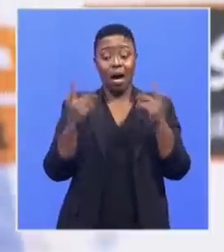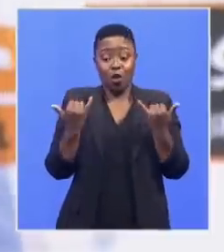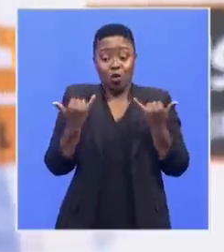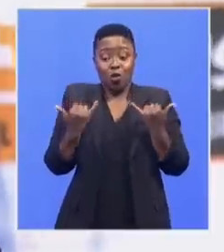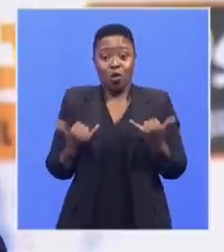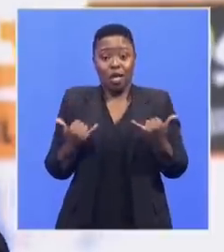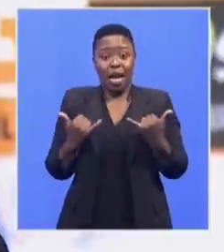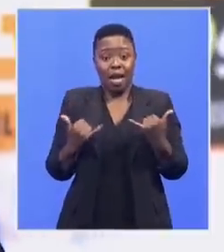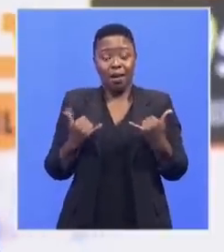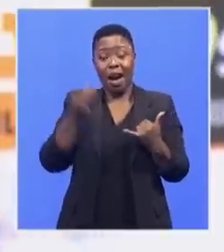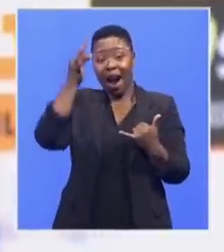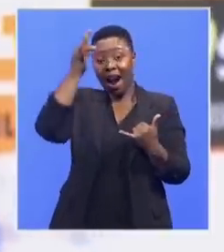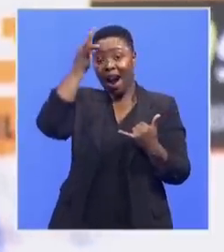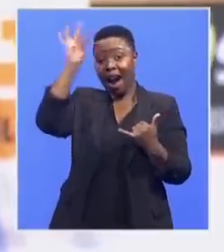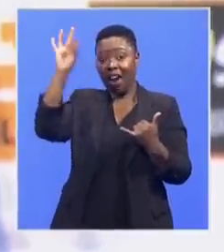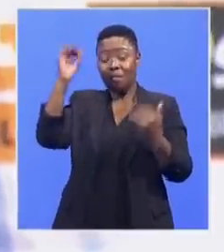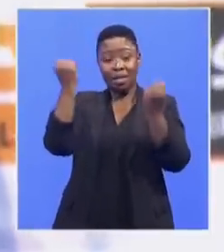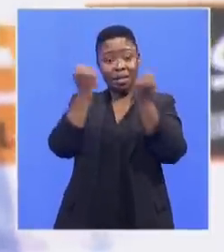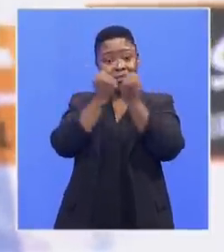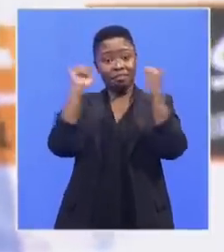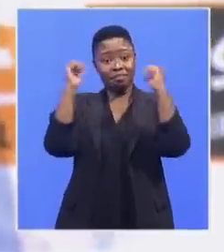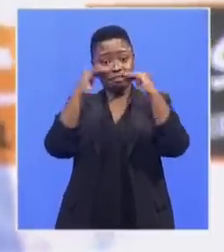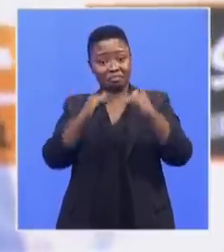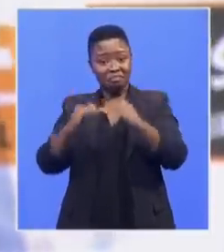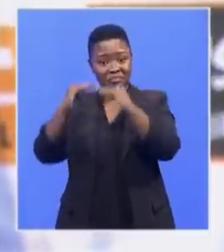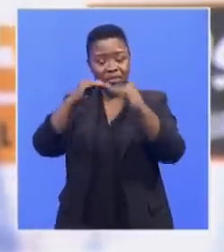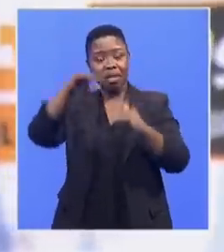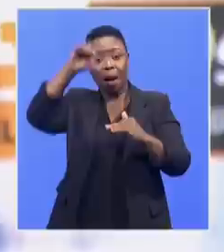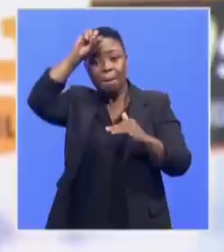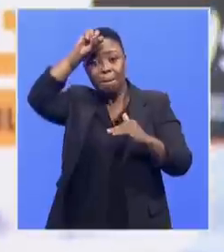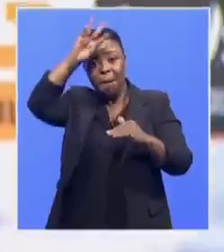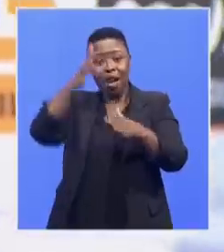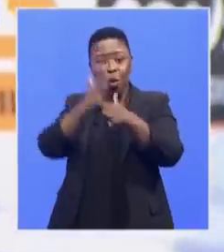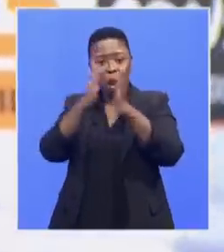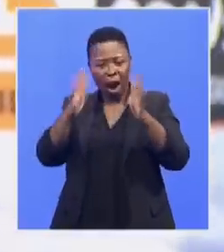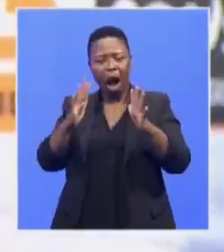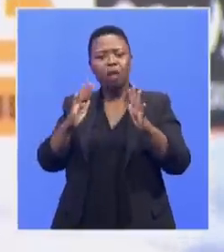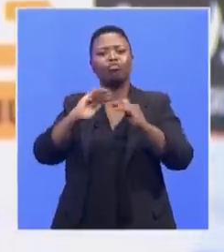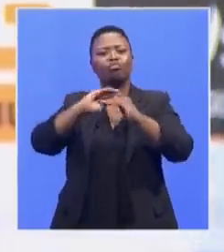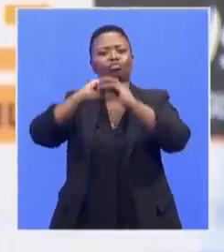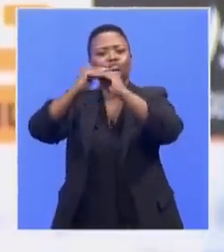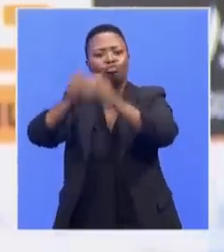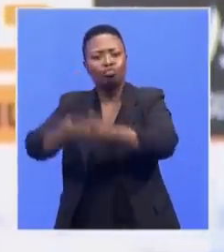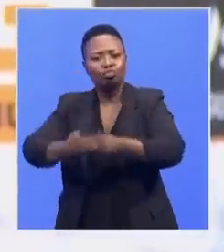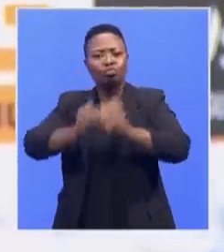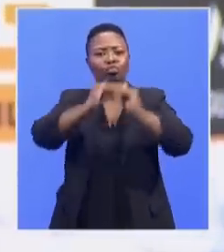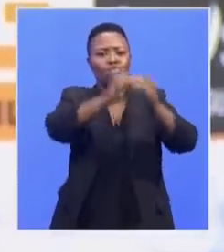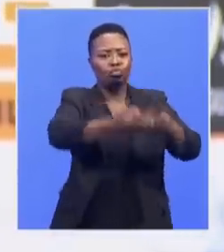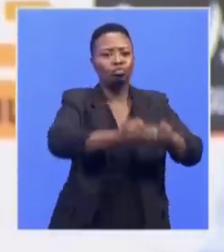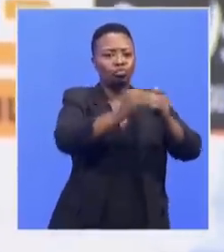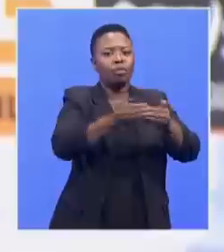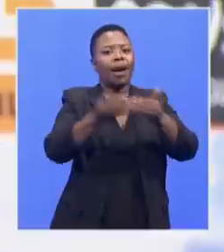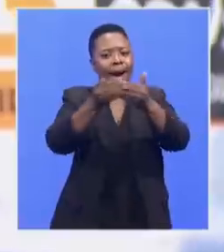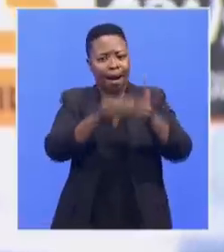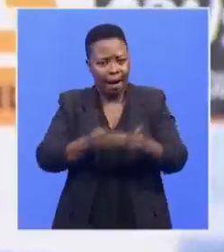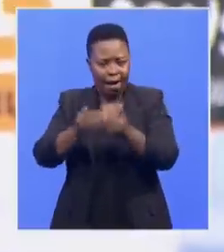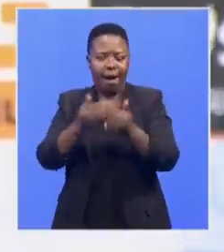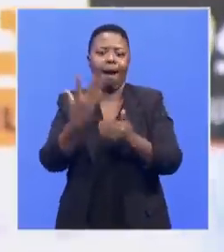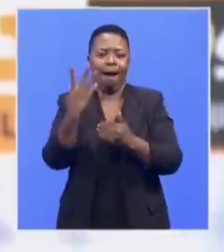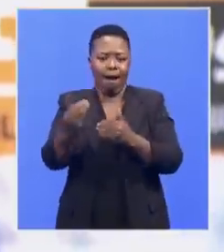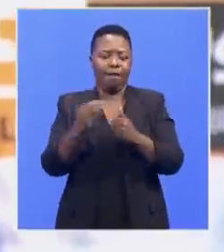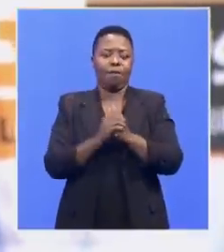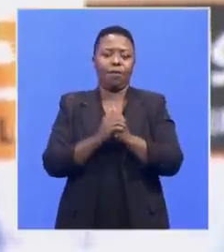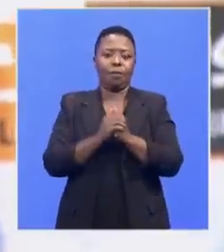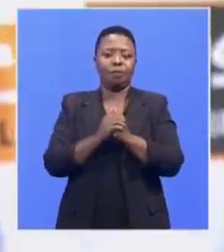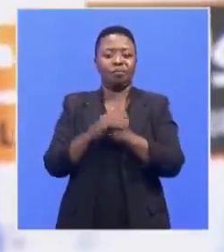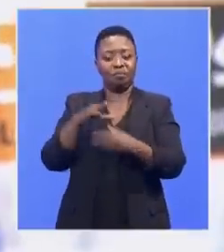government, mine workers are cared for. These include the right to organize. They include